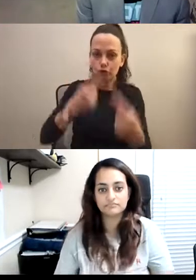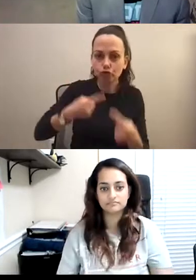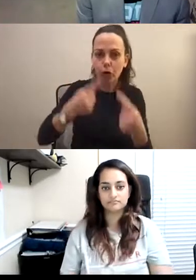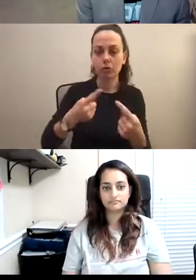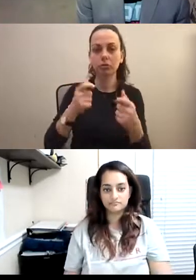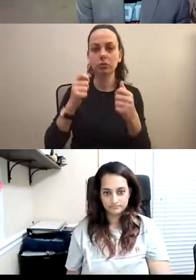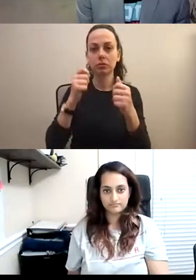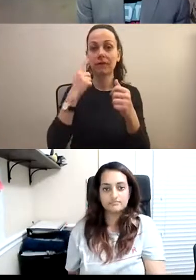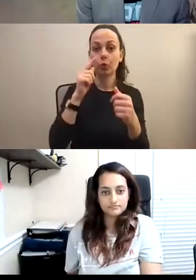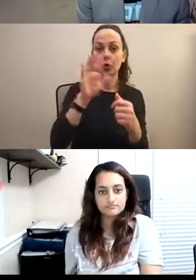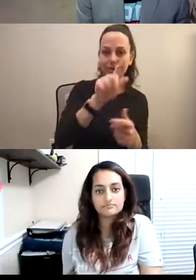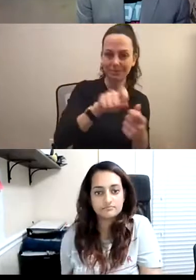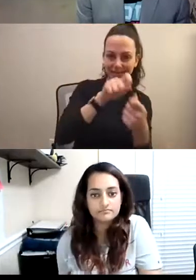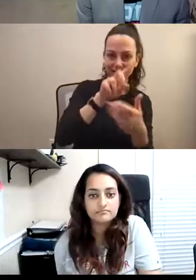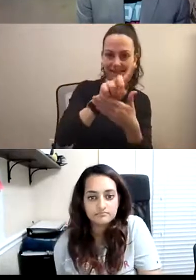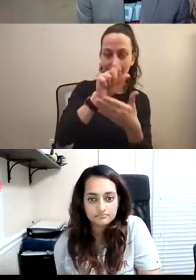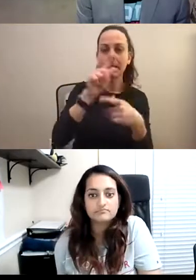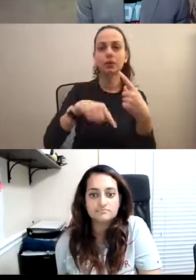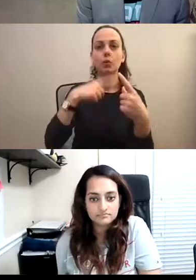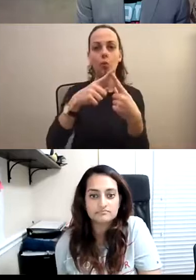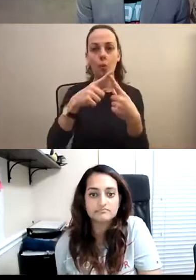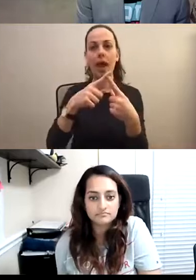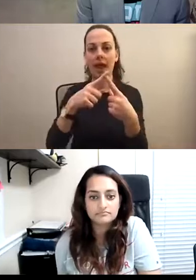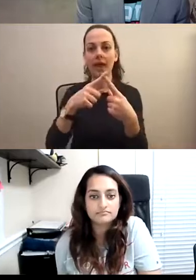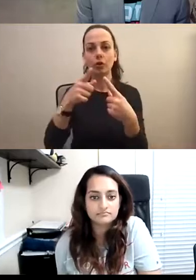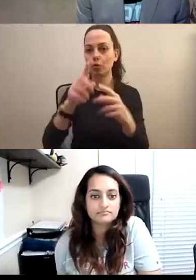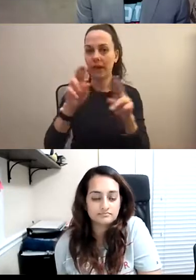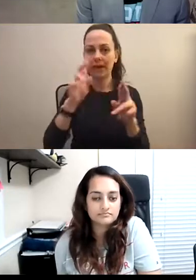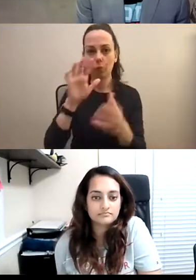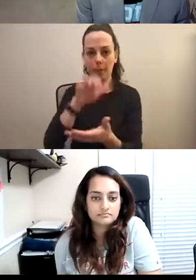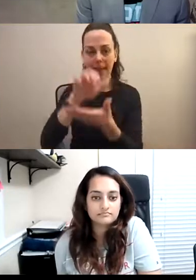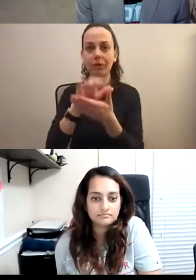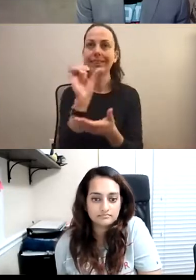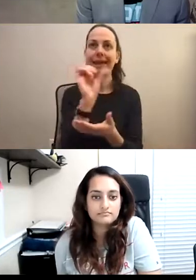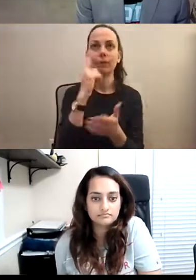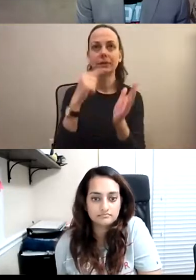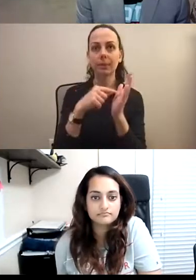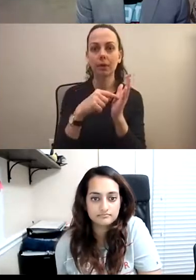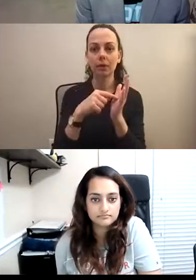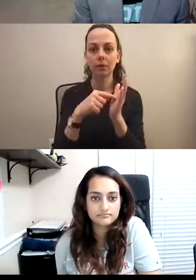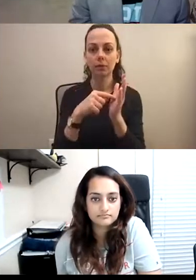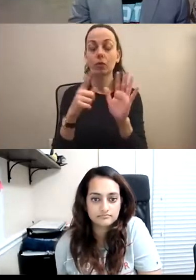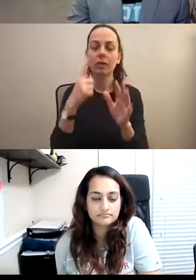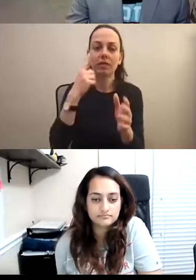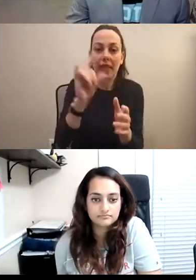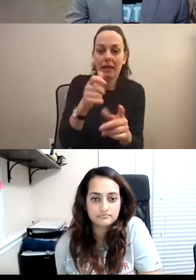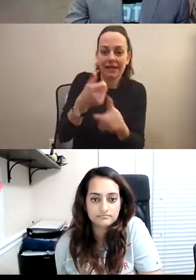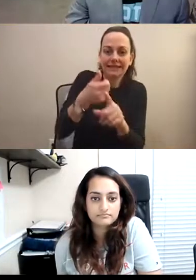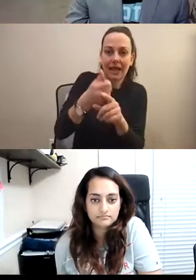specific disability when it came to getting married, like the actual marriage